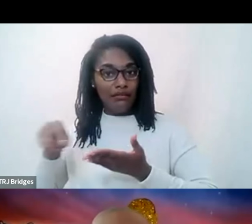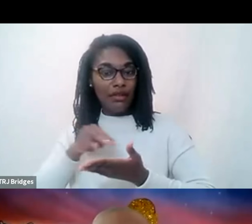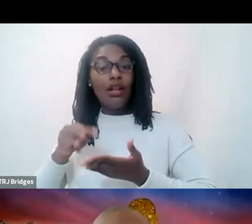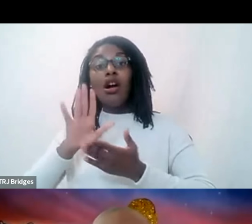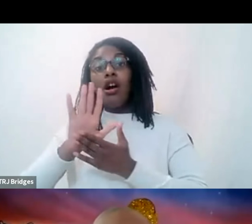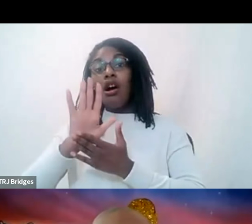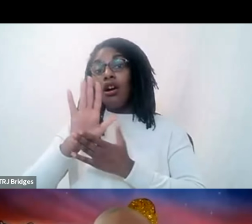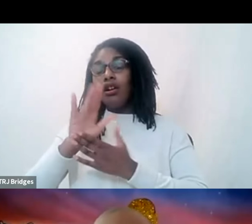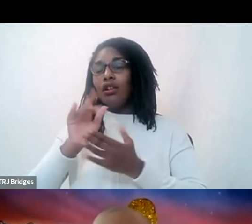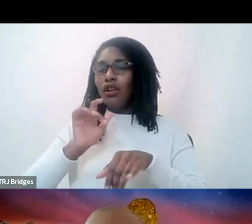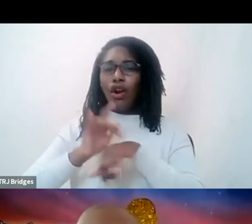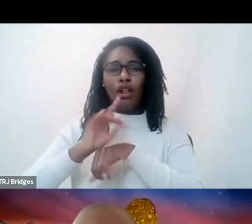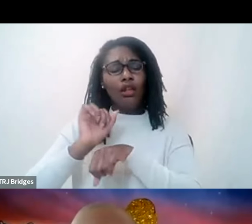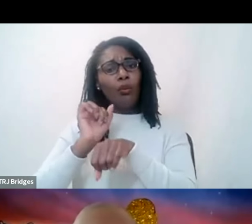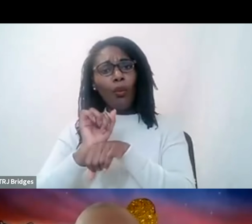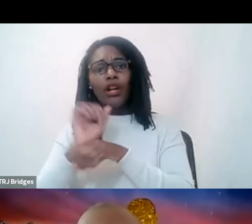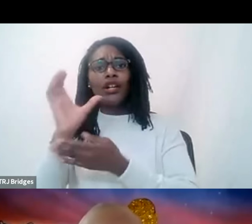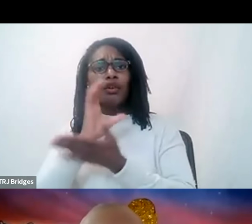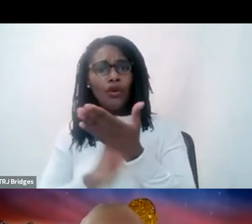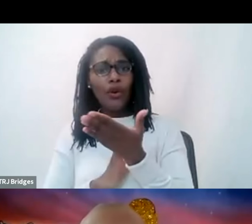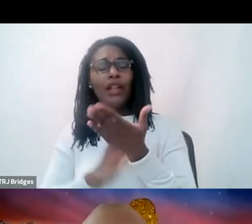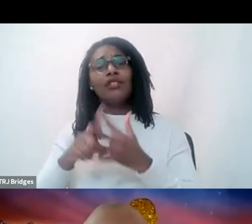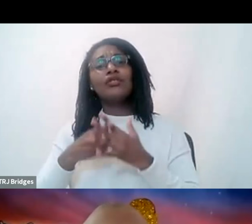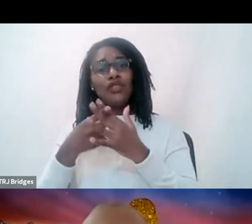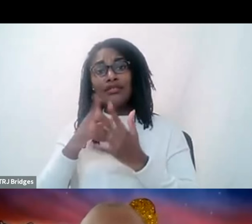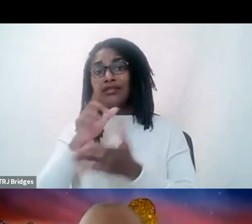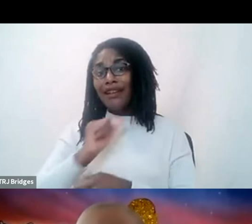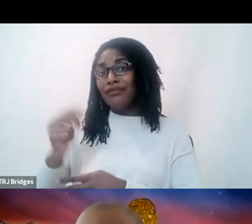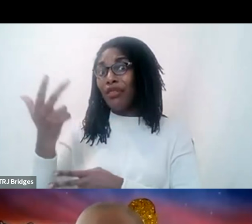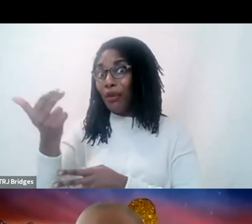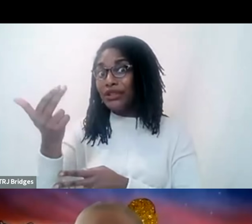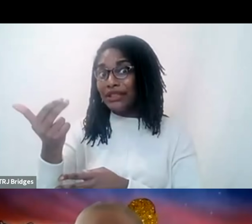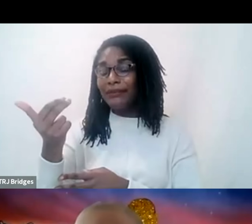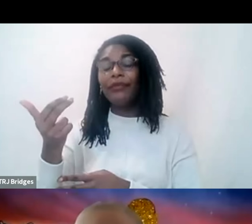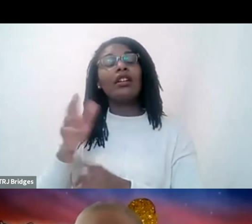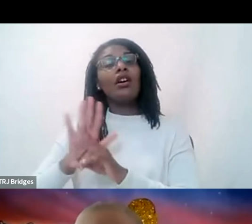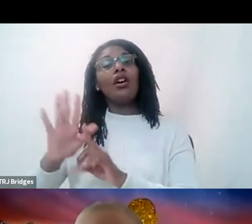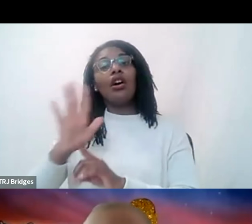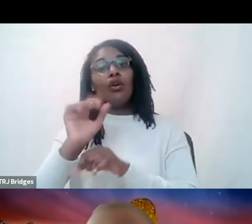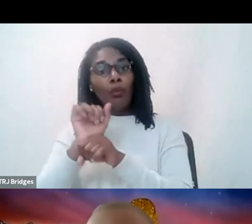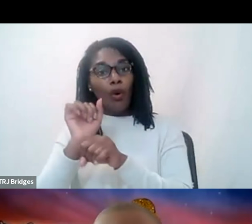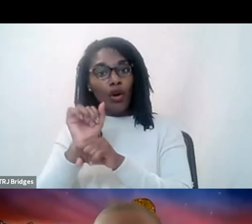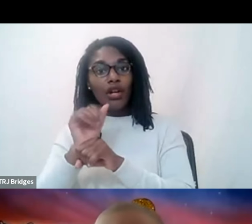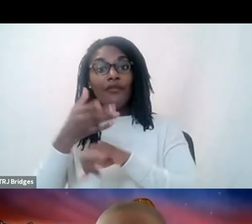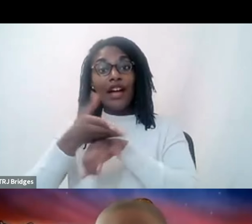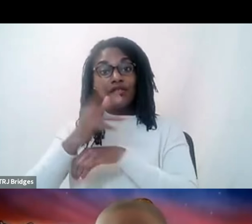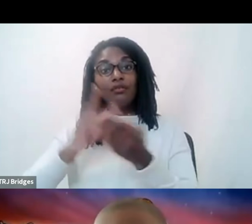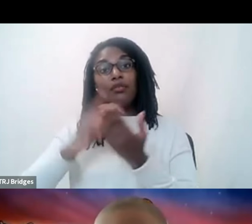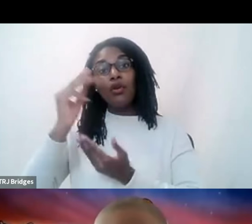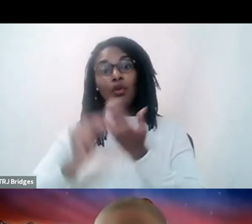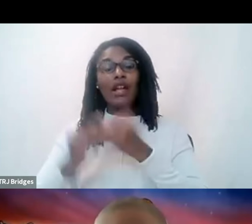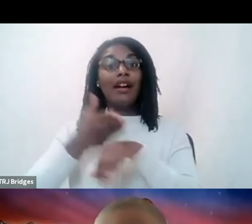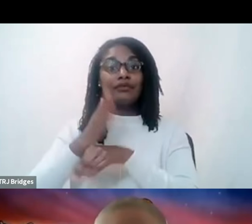in choreography and dance instruction began at age 13 for a collection of after-school programs in the